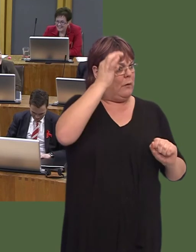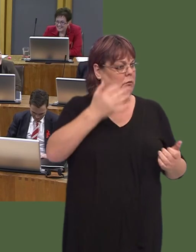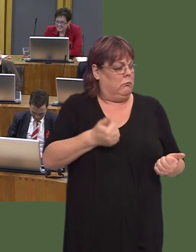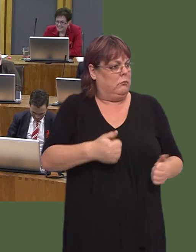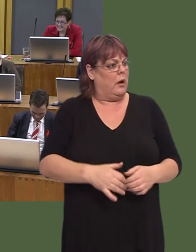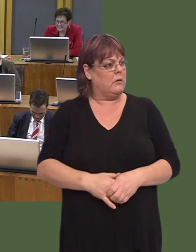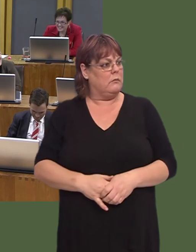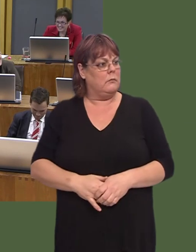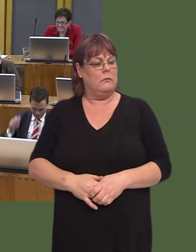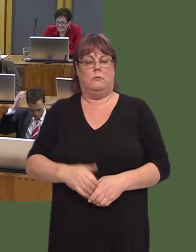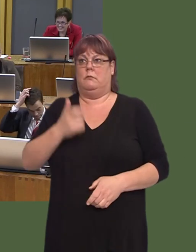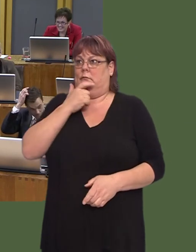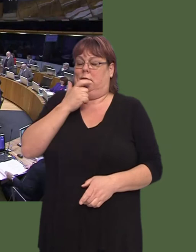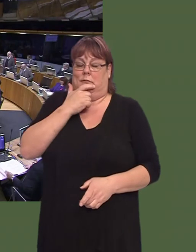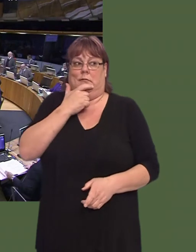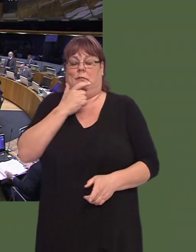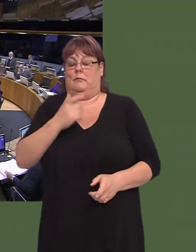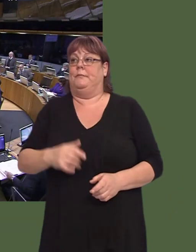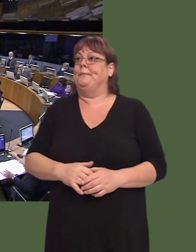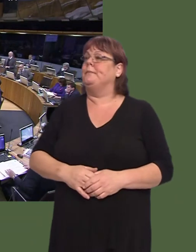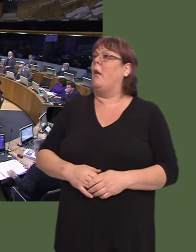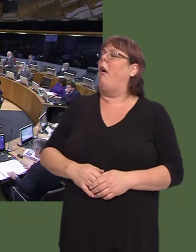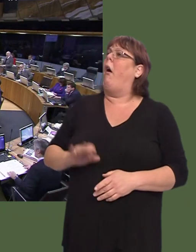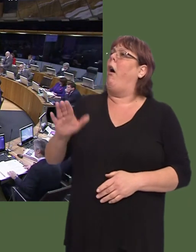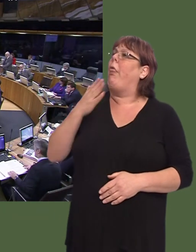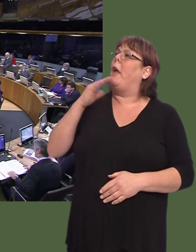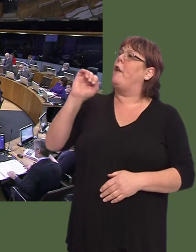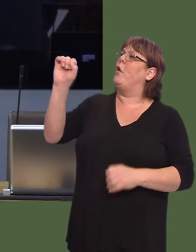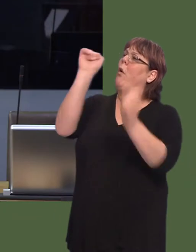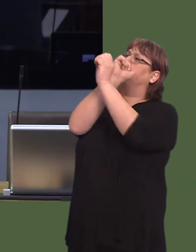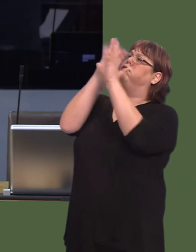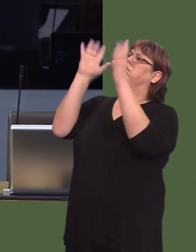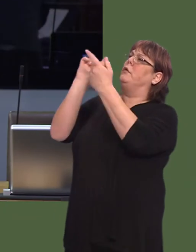I thank the First Minister for that illuminating response.